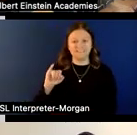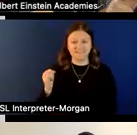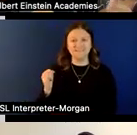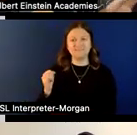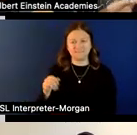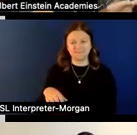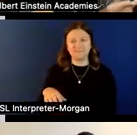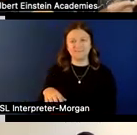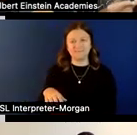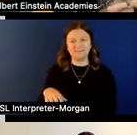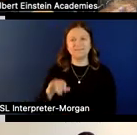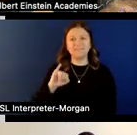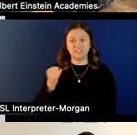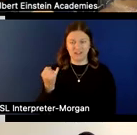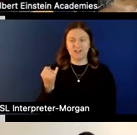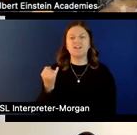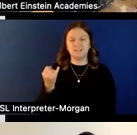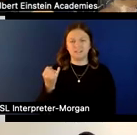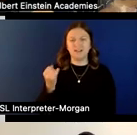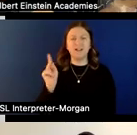Ja. K.